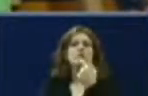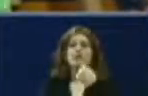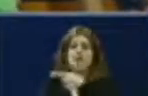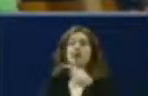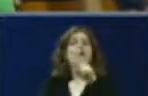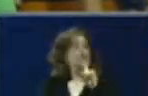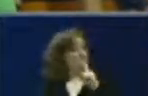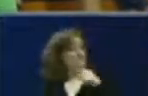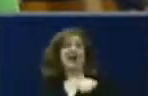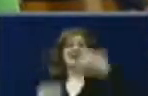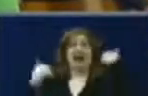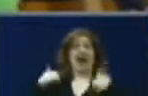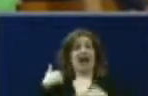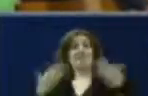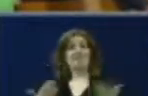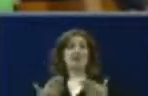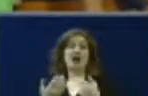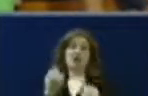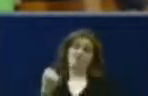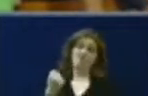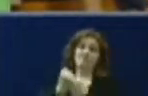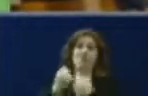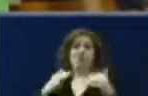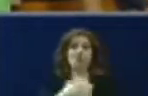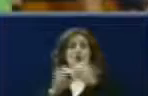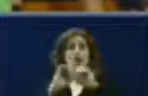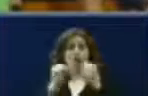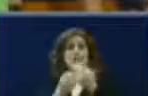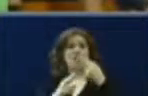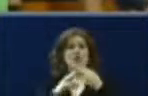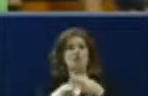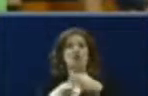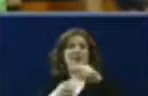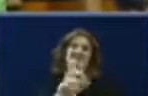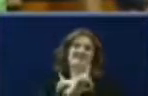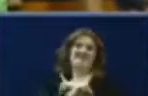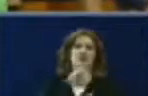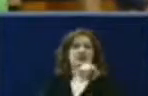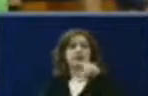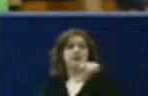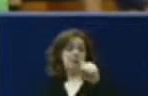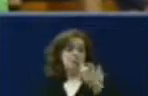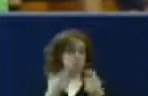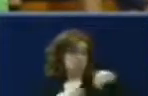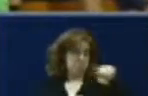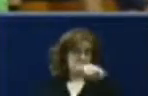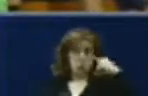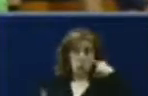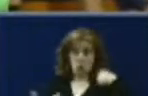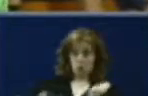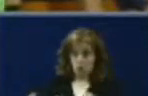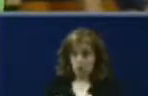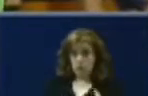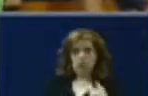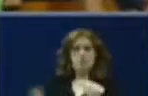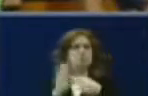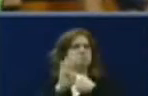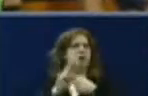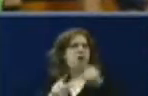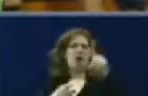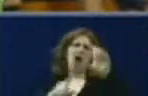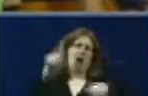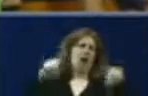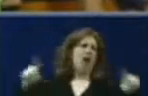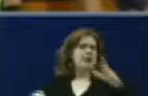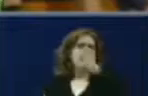can. I said I am here speaking on behalf of a new organization called Dear JCPS. Perhaps you have heard of us. We represent hundreds of